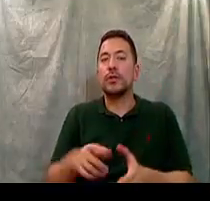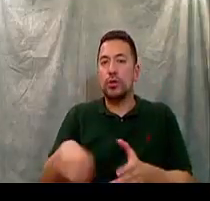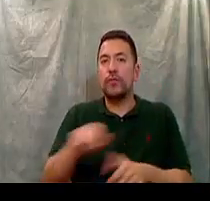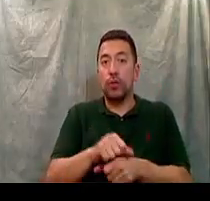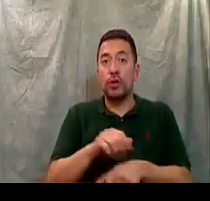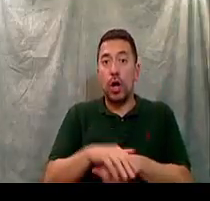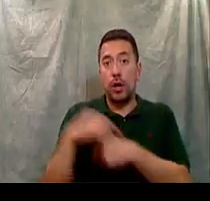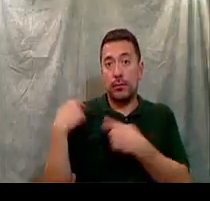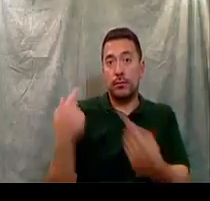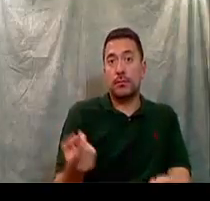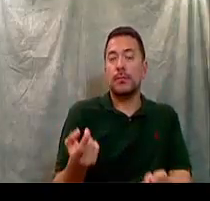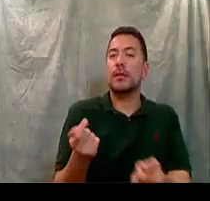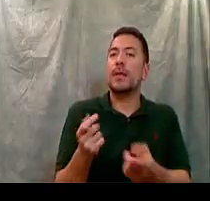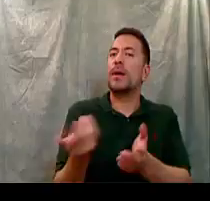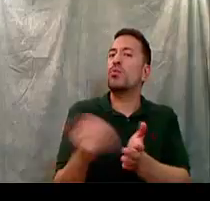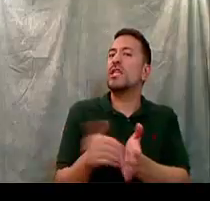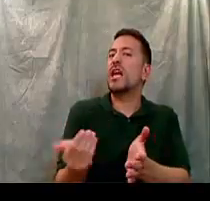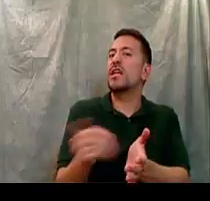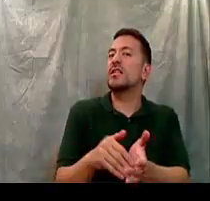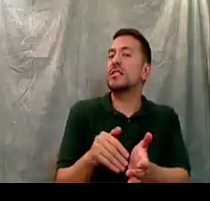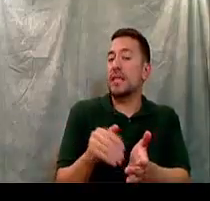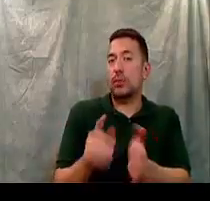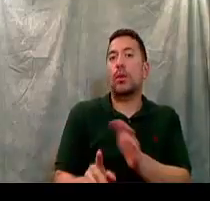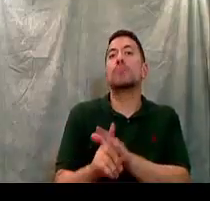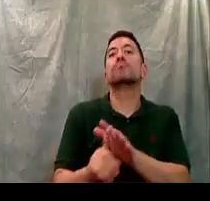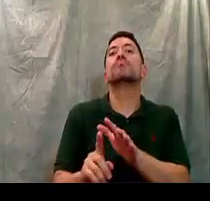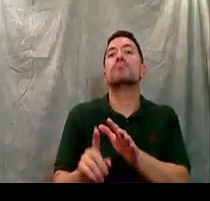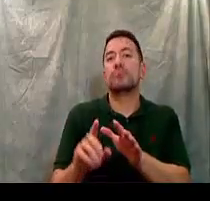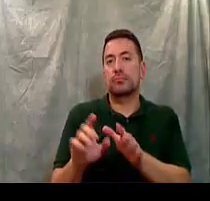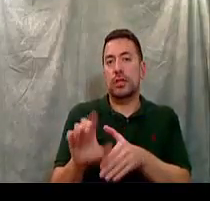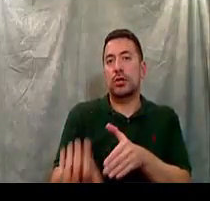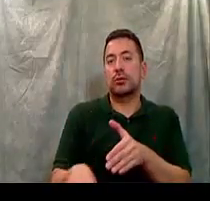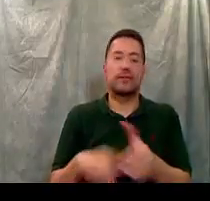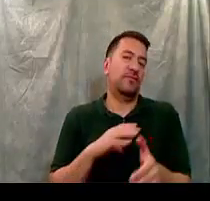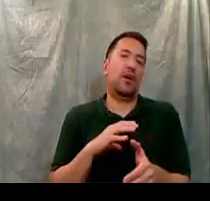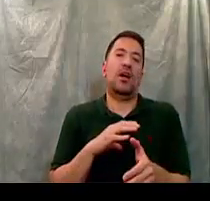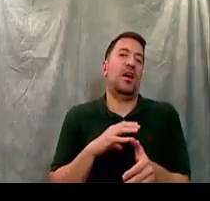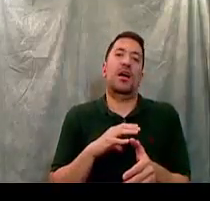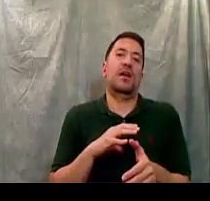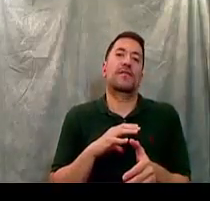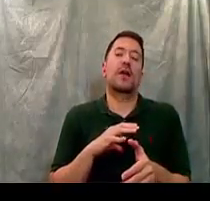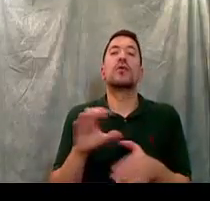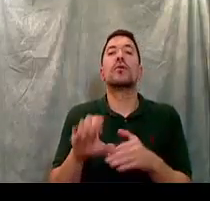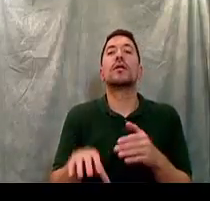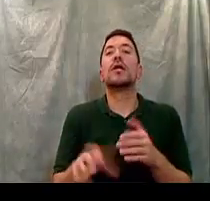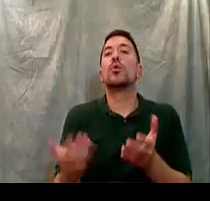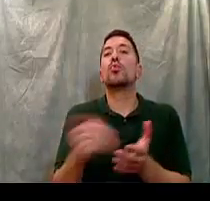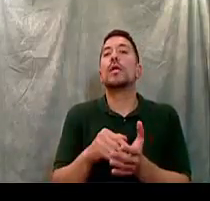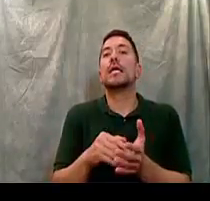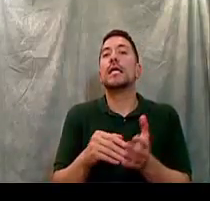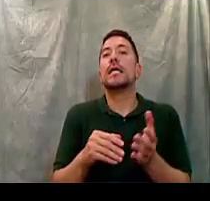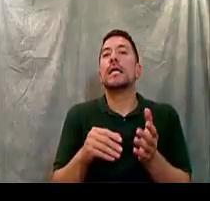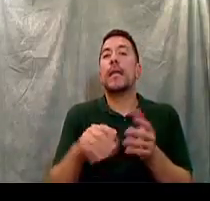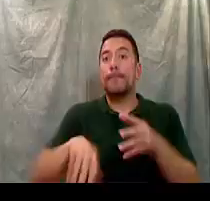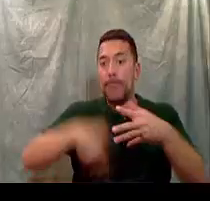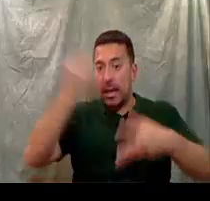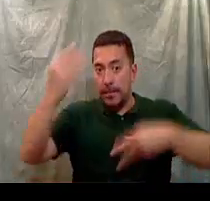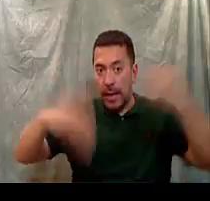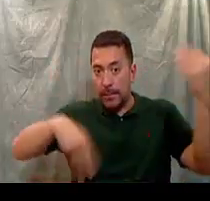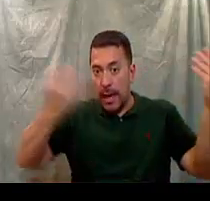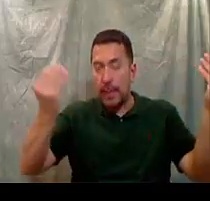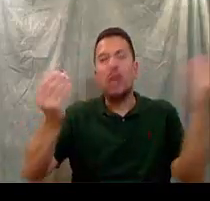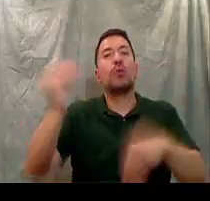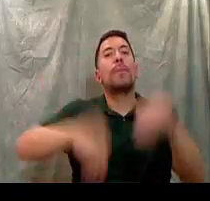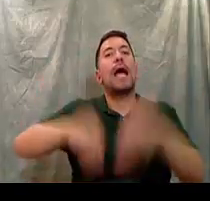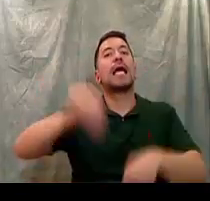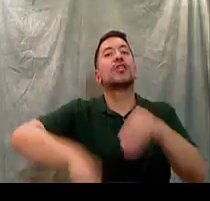on. A little bit of that redundancy that I alluded to will emerge in the conclusion, but that's okay. That's where you just kind of want to repackage everything for your readers, put a bow